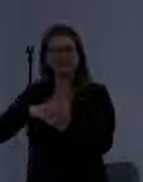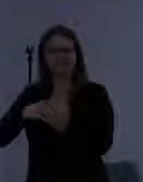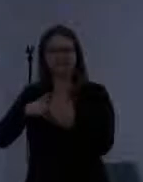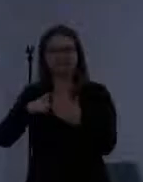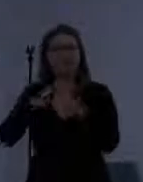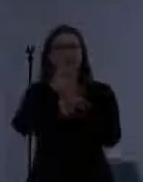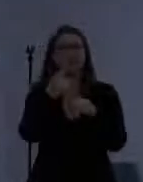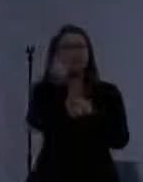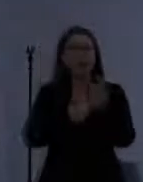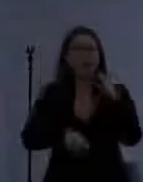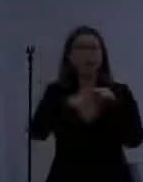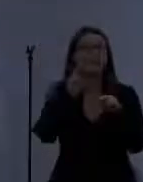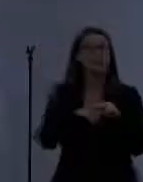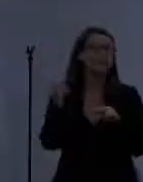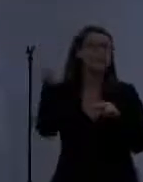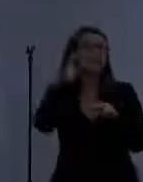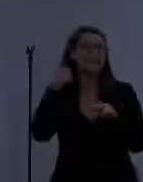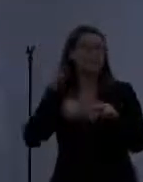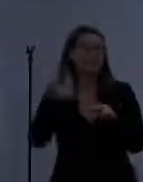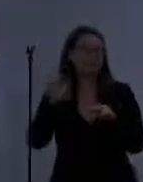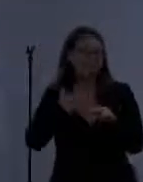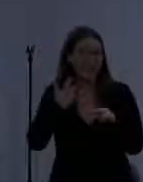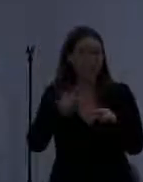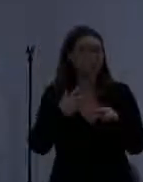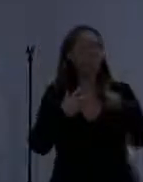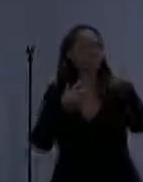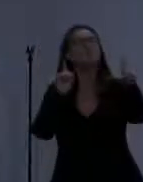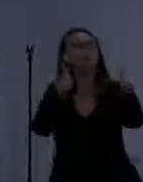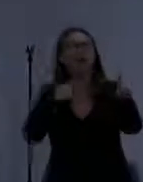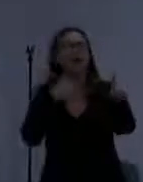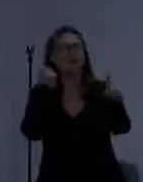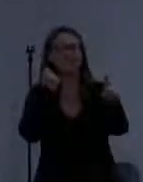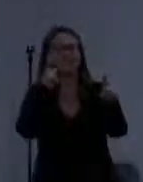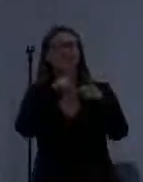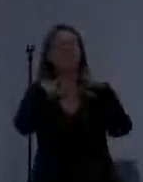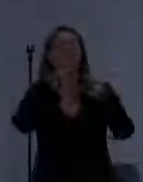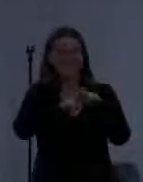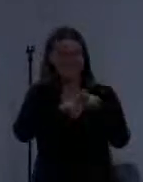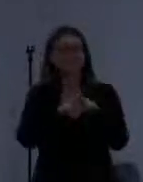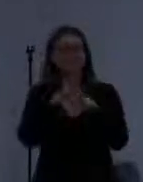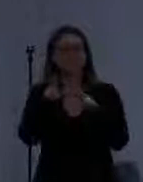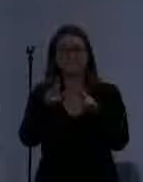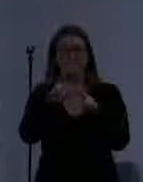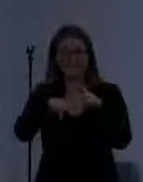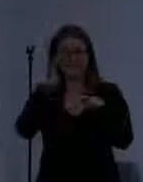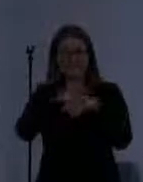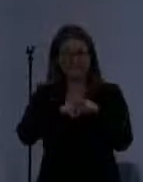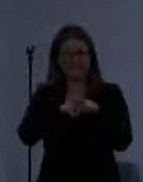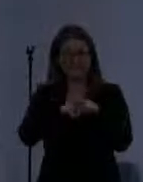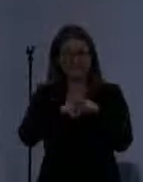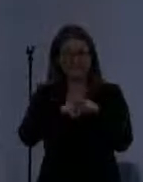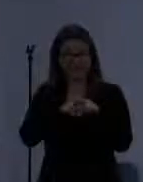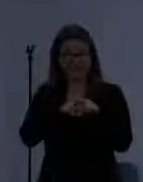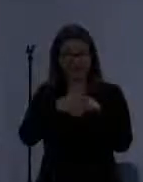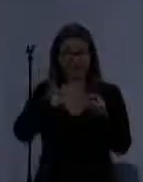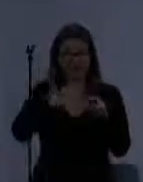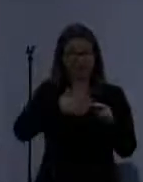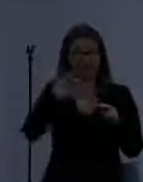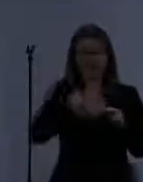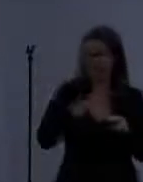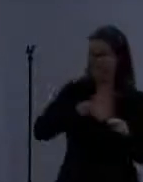complaint comes in. I understand, but what about when a complaint does come in? What would incentivize a